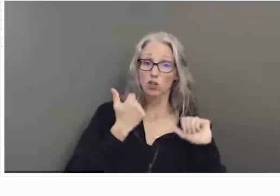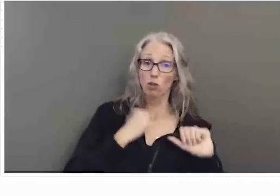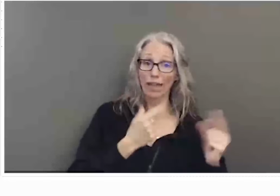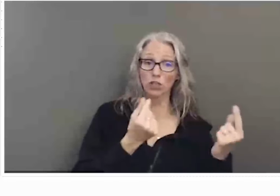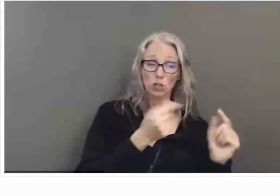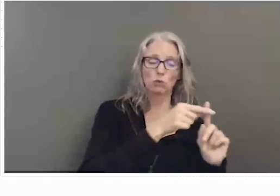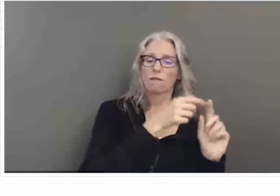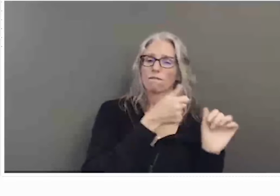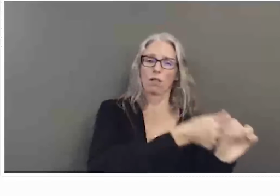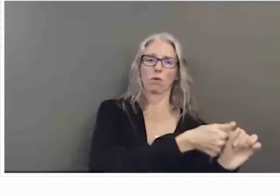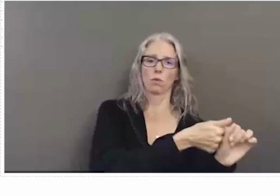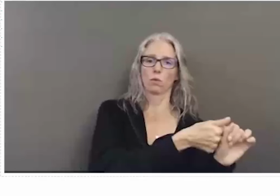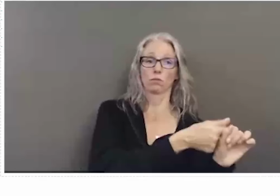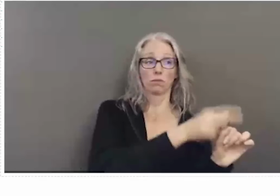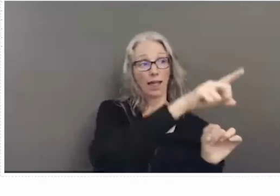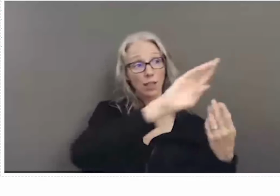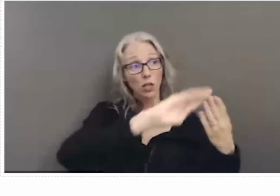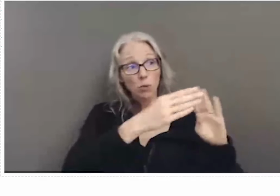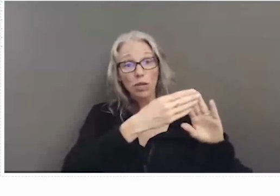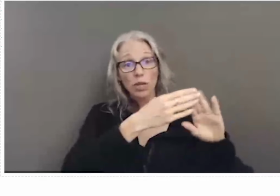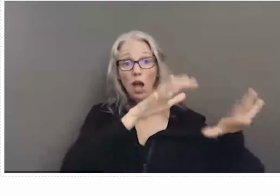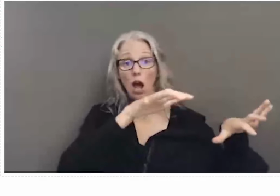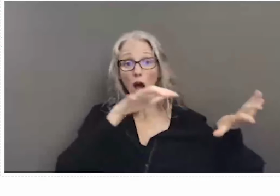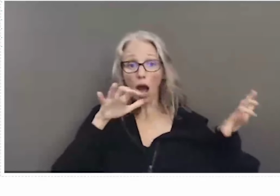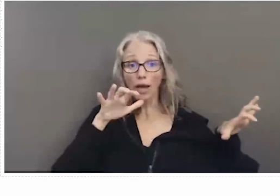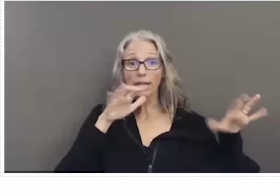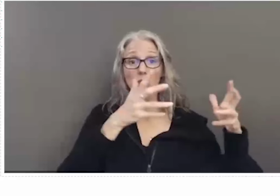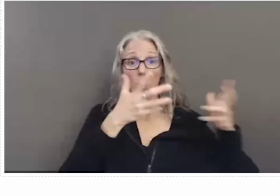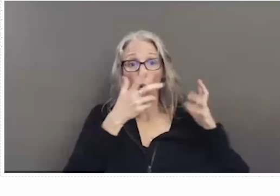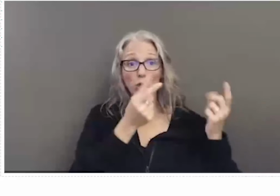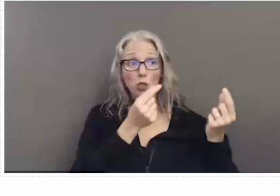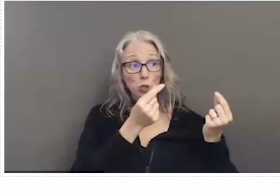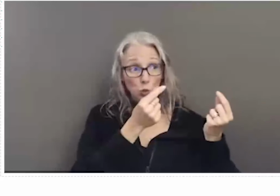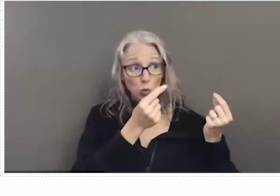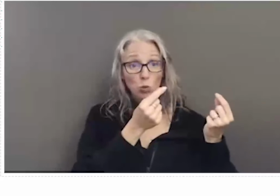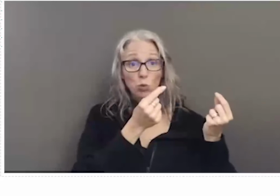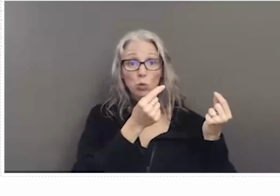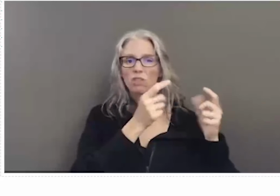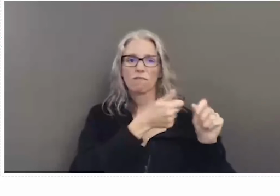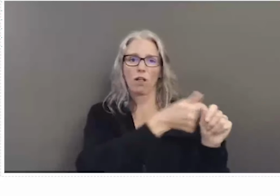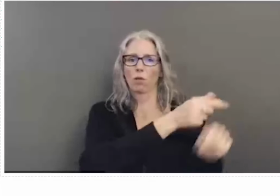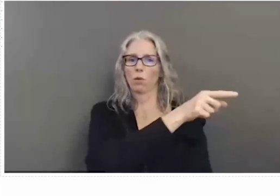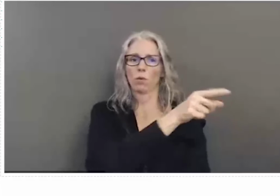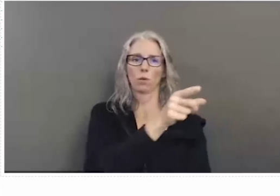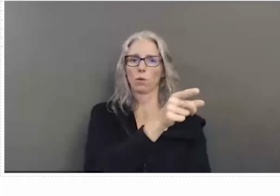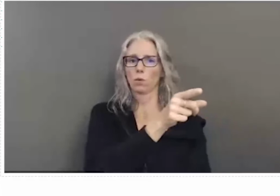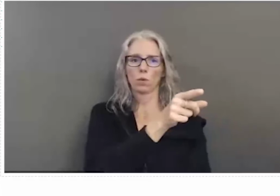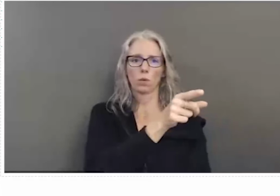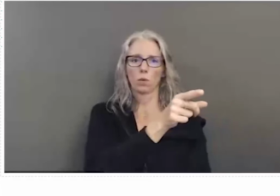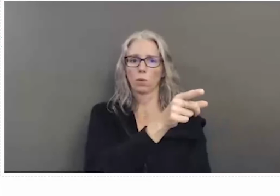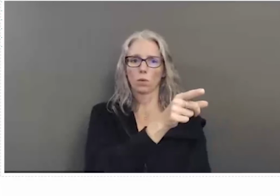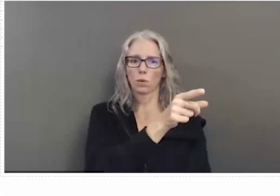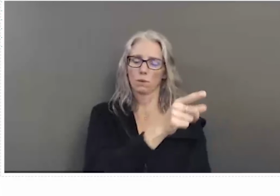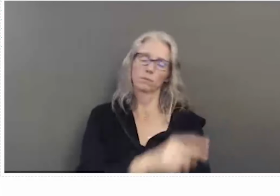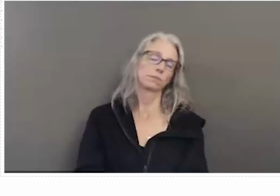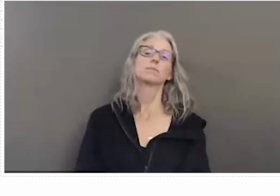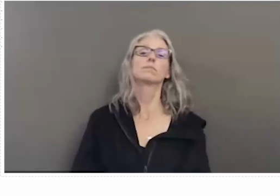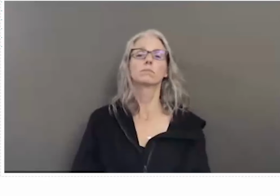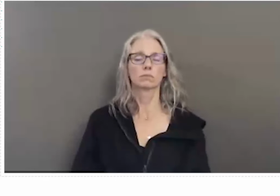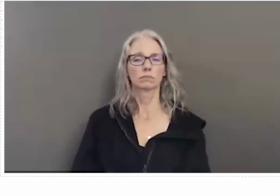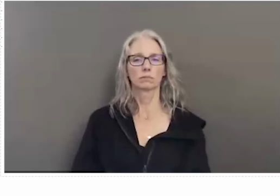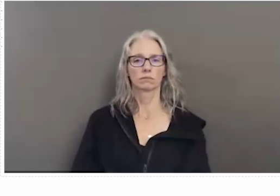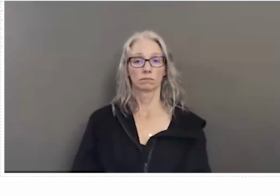your community and your audience. And it's never really a kind of singular